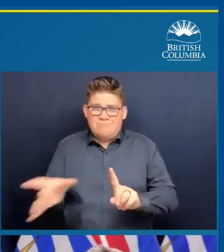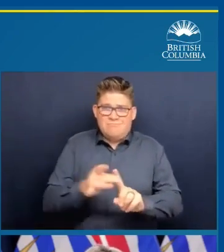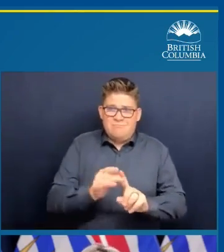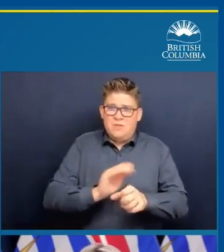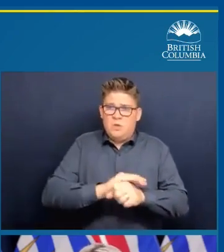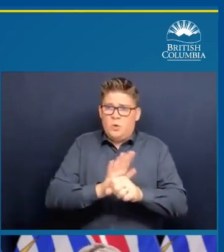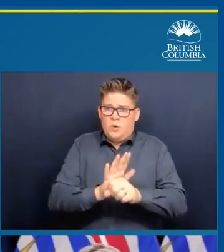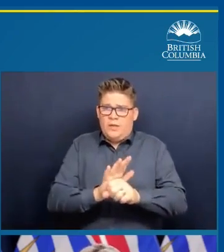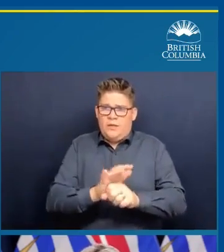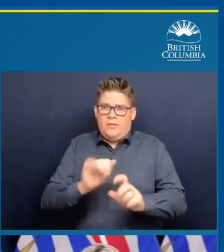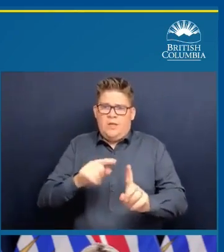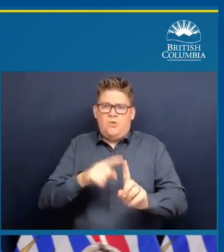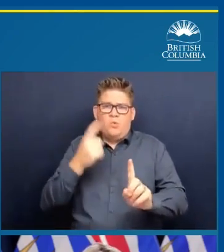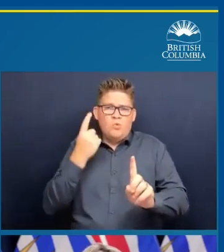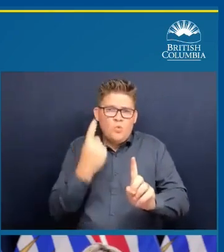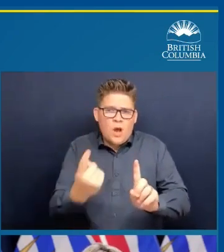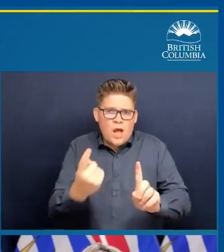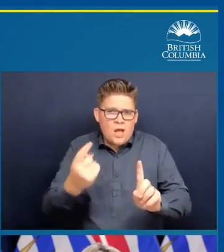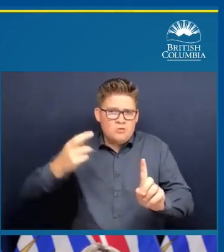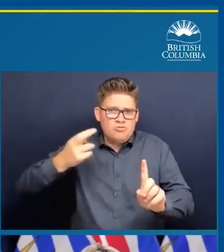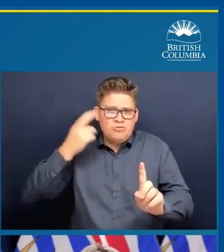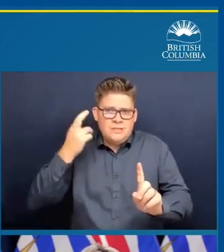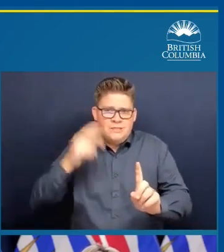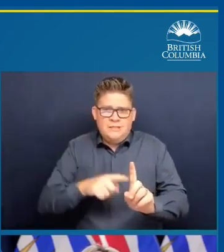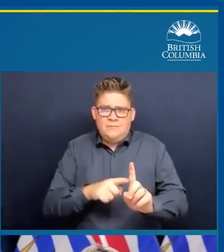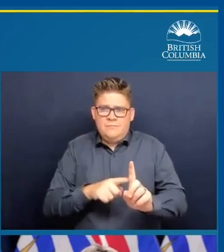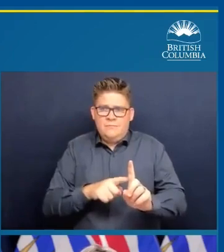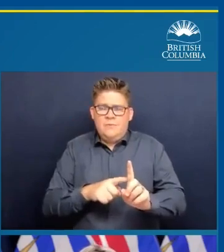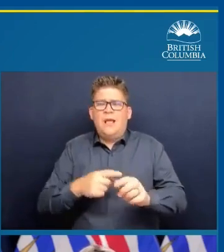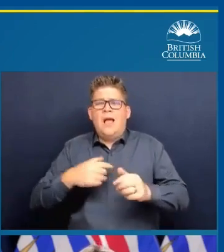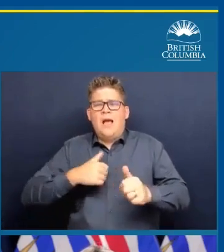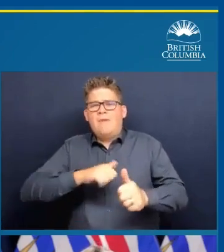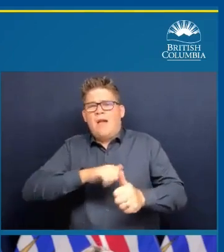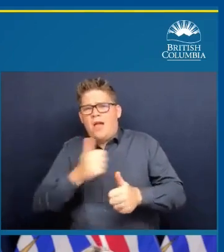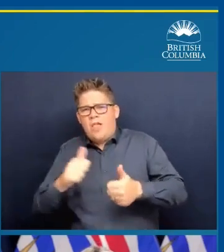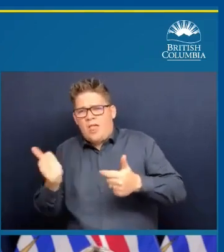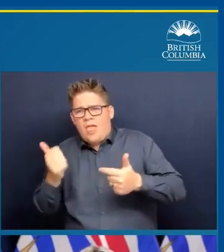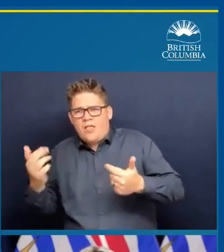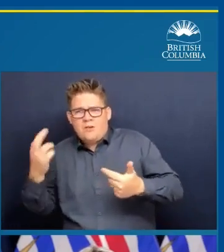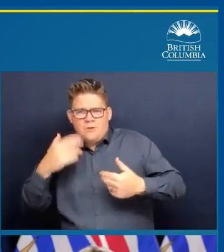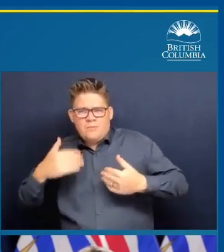died. And that's remained relatively steady through the last several months.